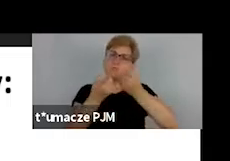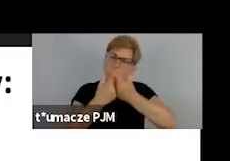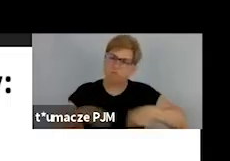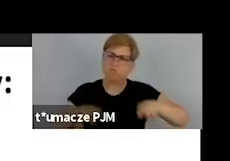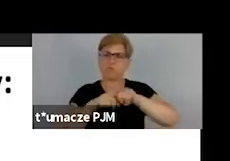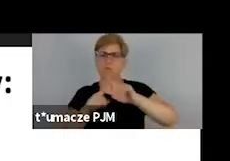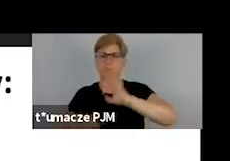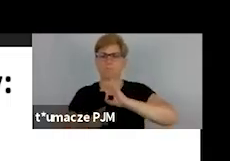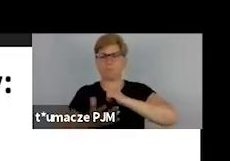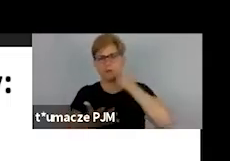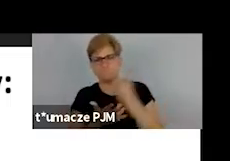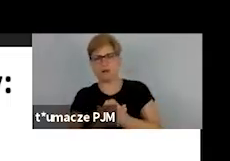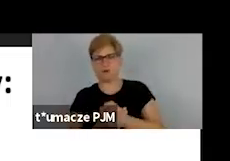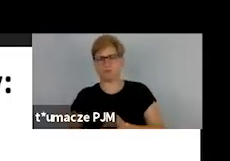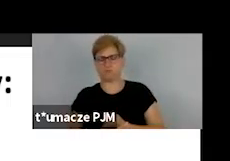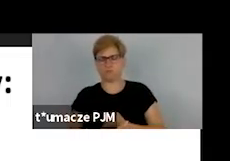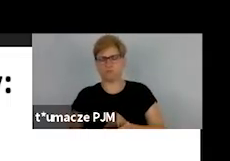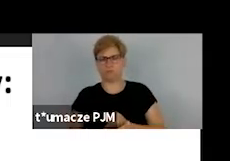legally